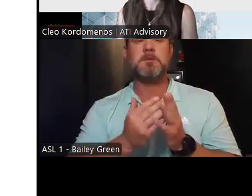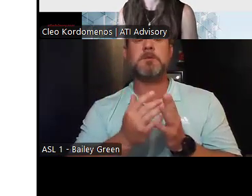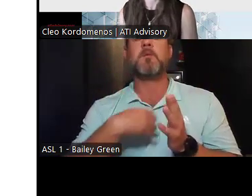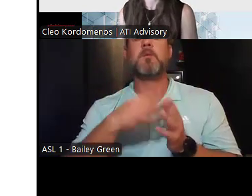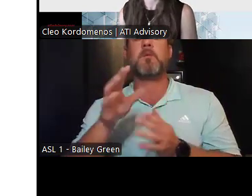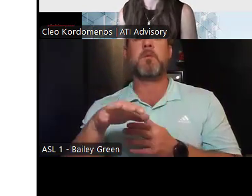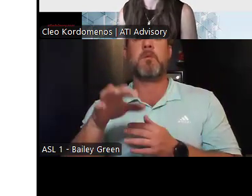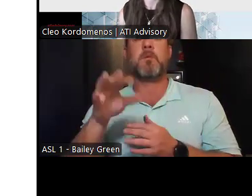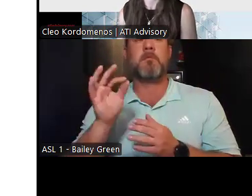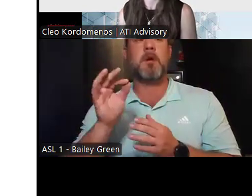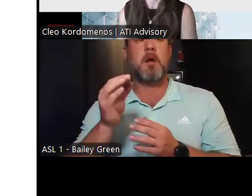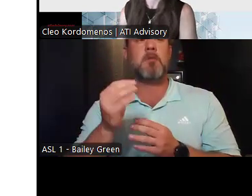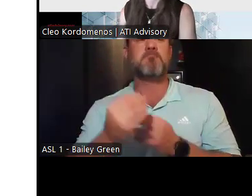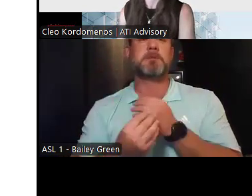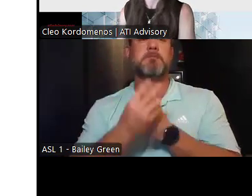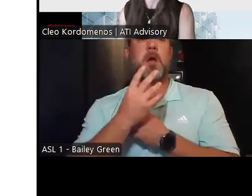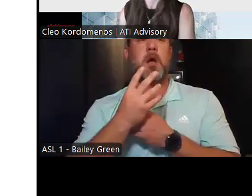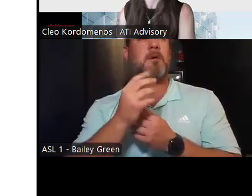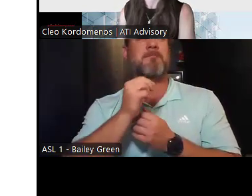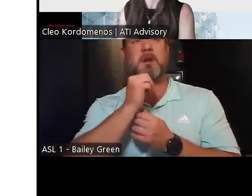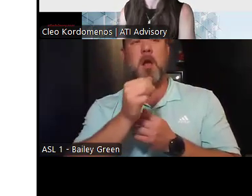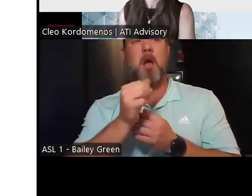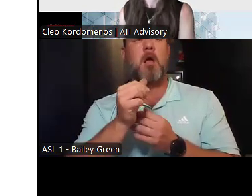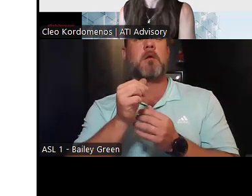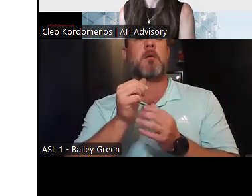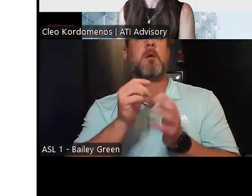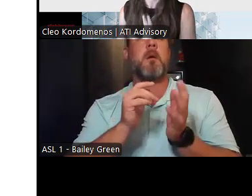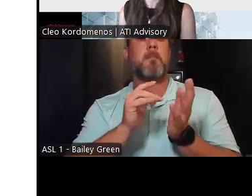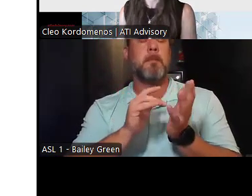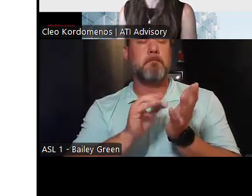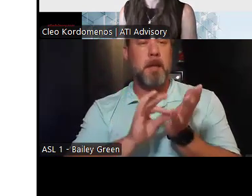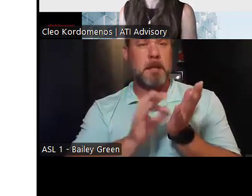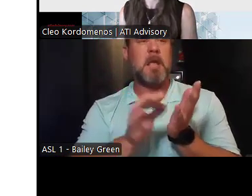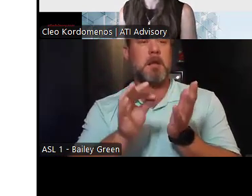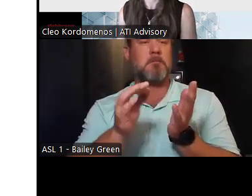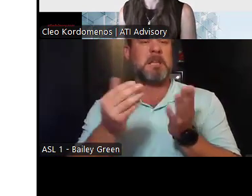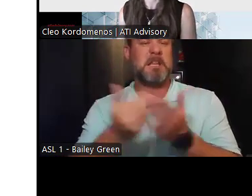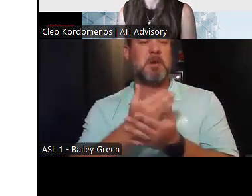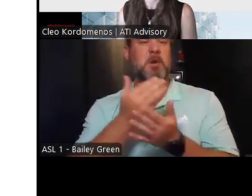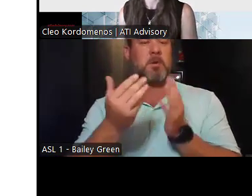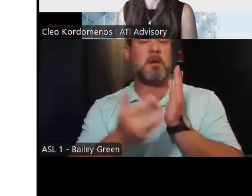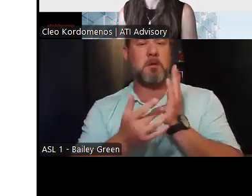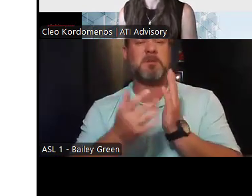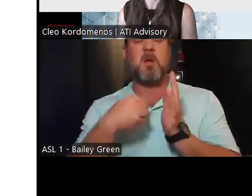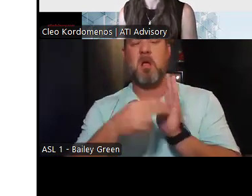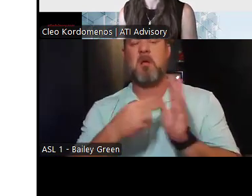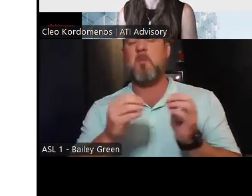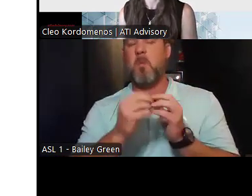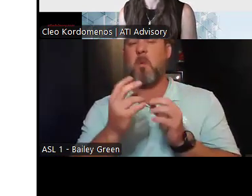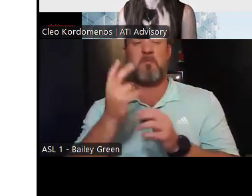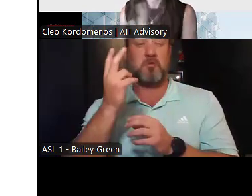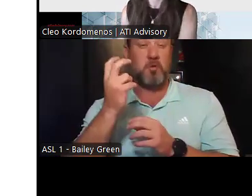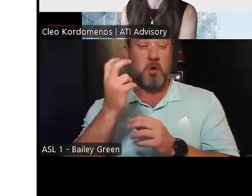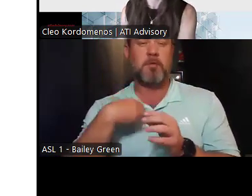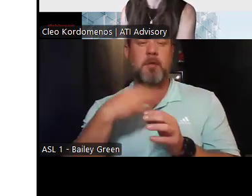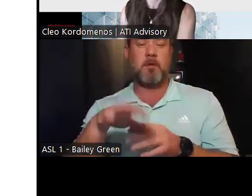found, quite inspiring examples of non-Medicaid innovation. I'll highlight just a few from the more than 200 we found.